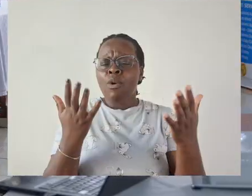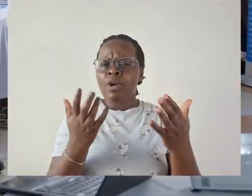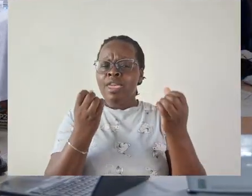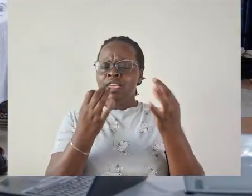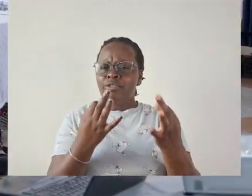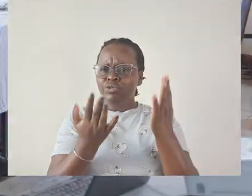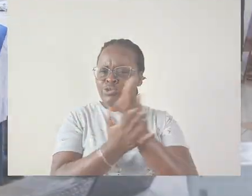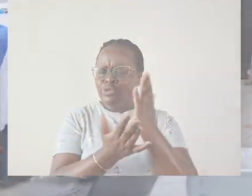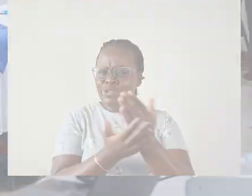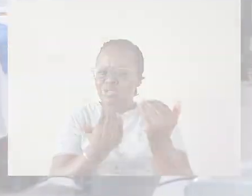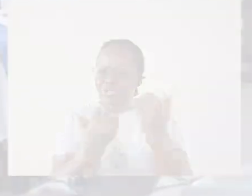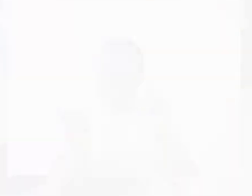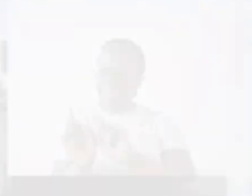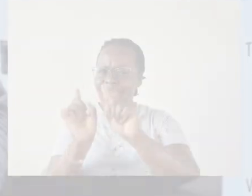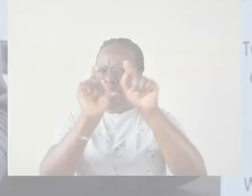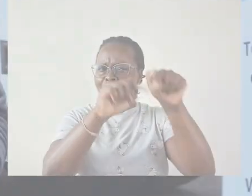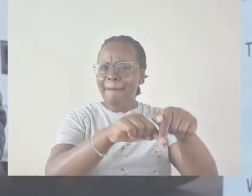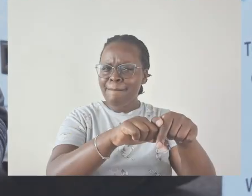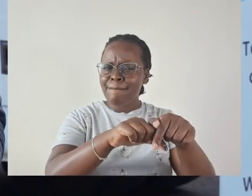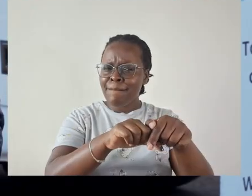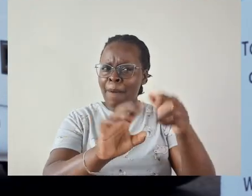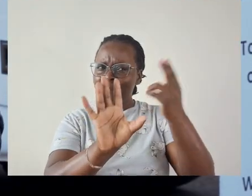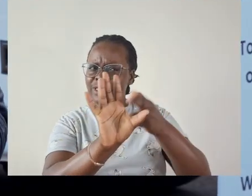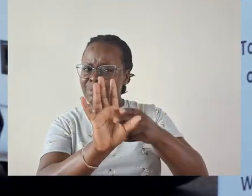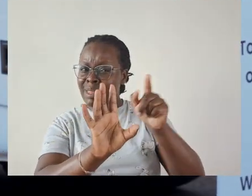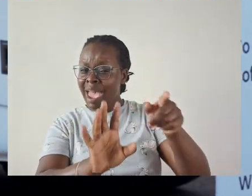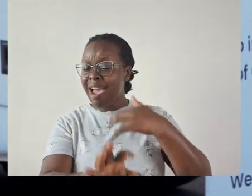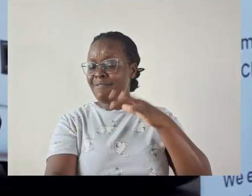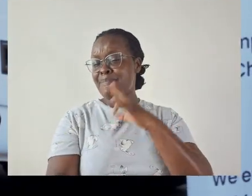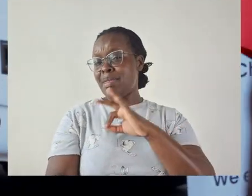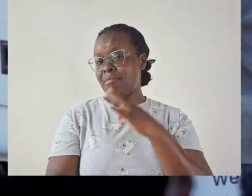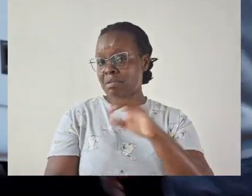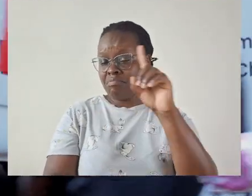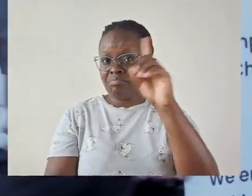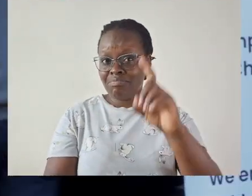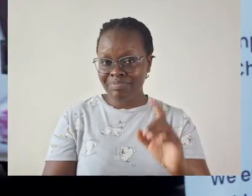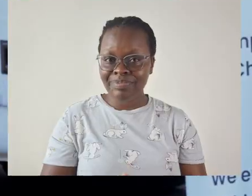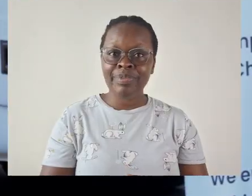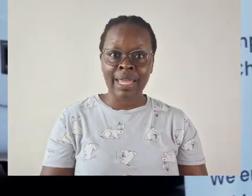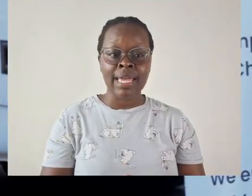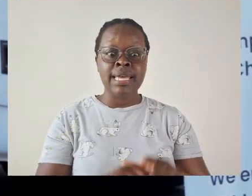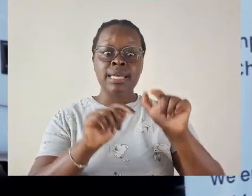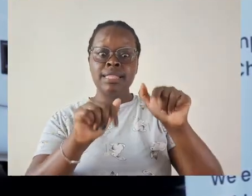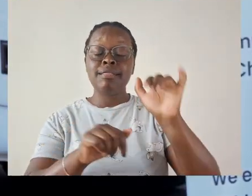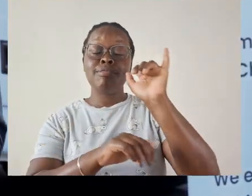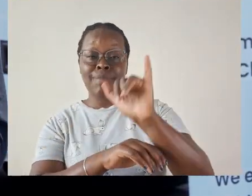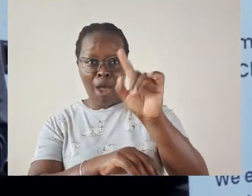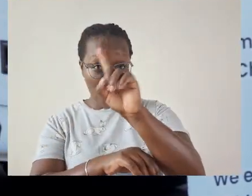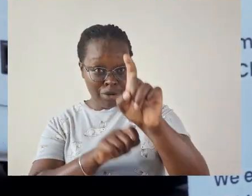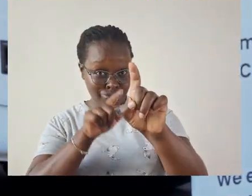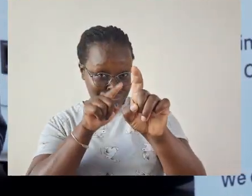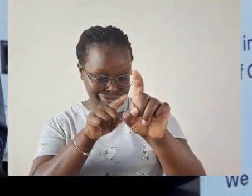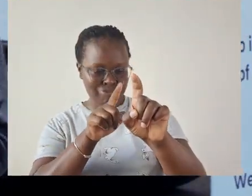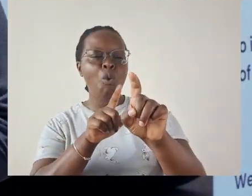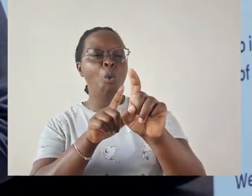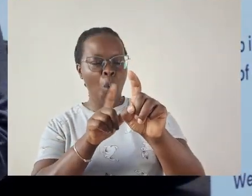the space to shape those policies themselves? Here at the summit, that question came to life through the Learner Policy Design Challenge. 6